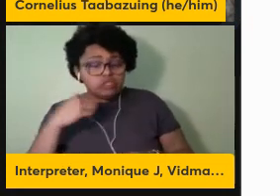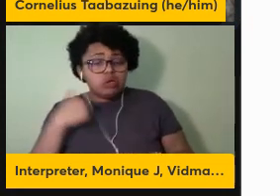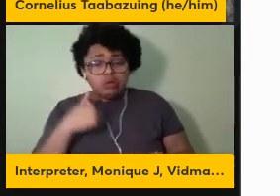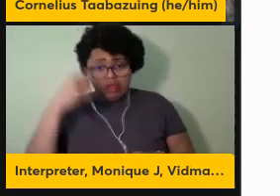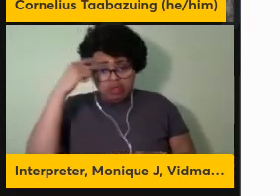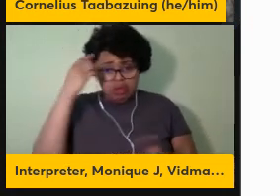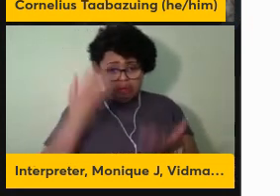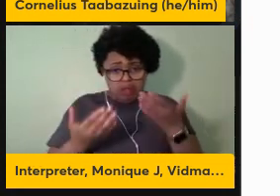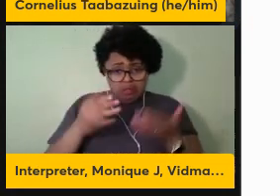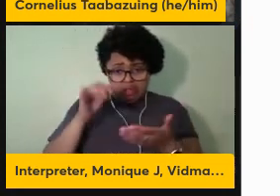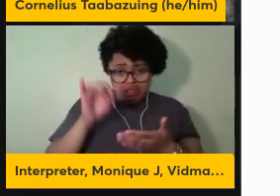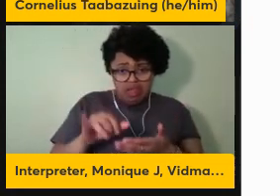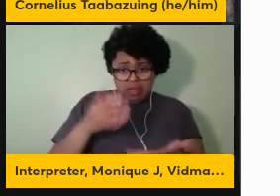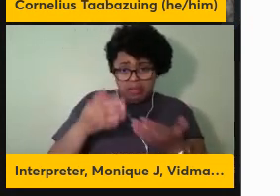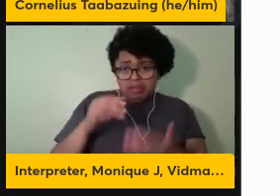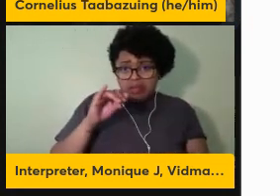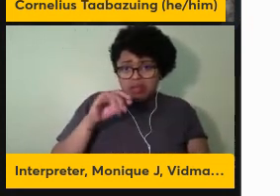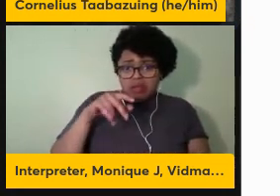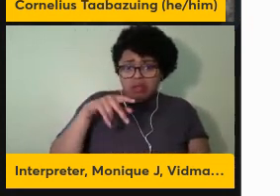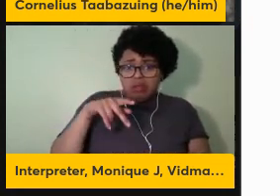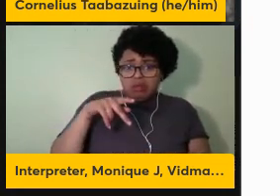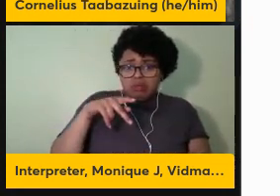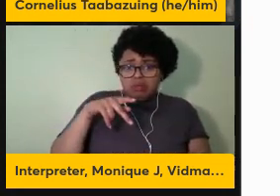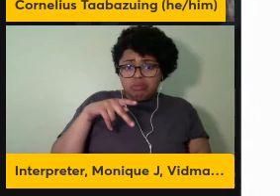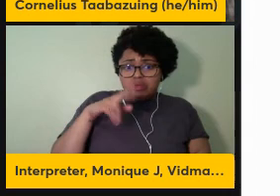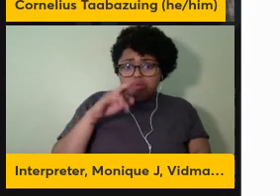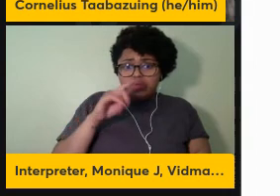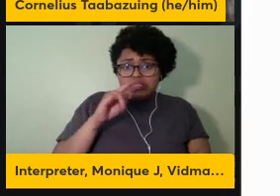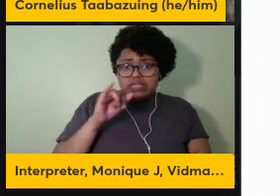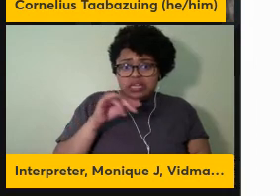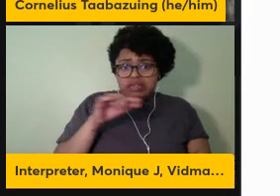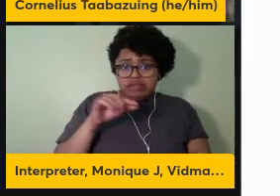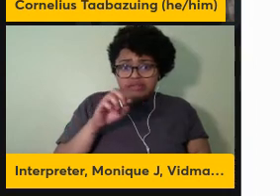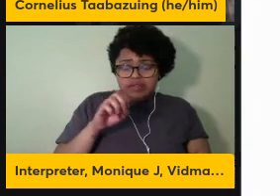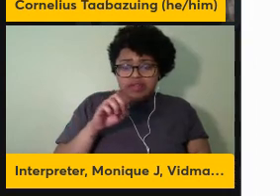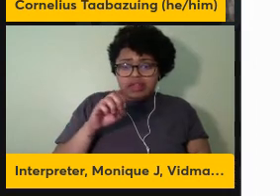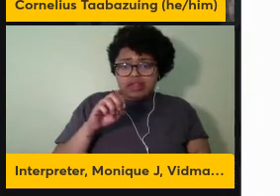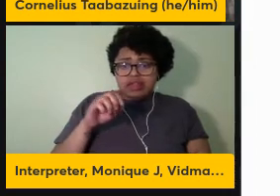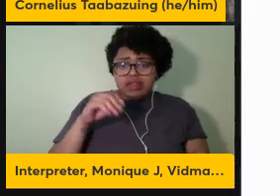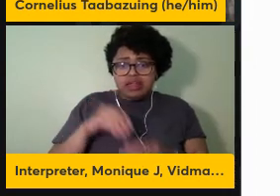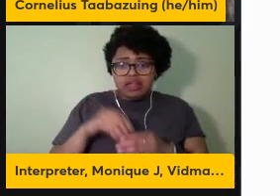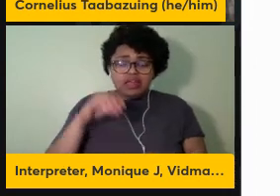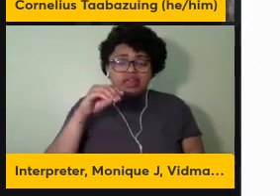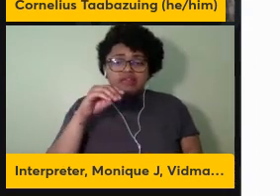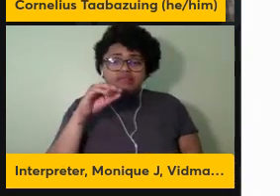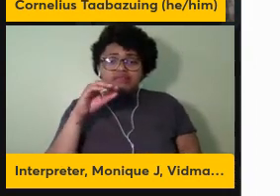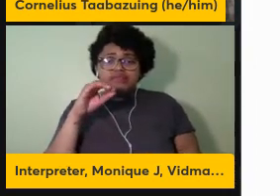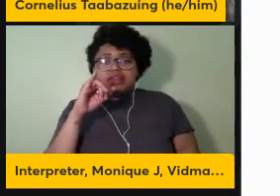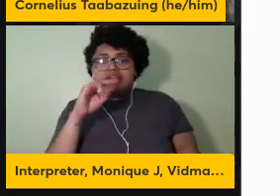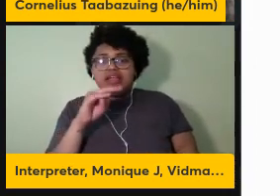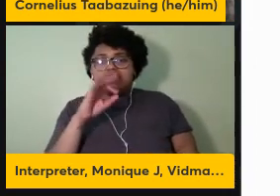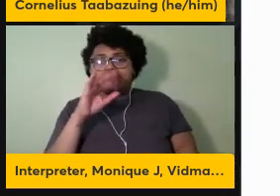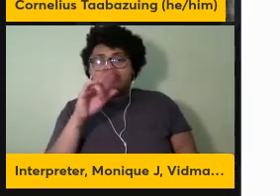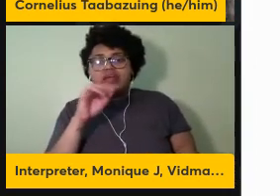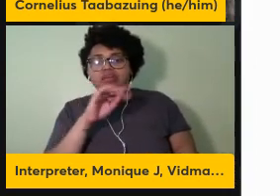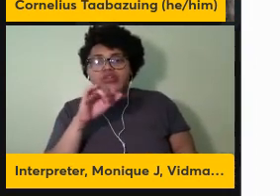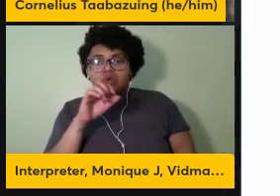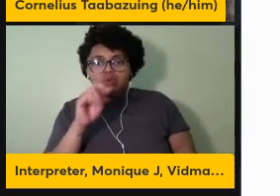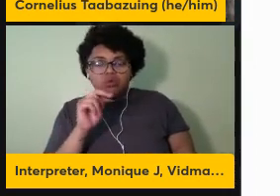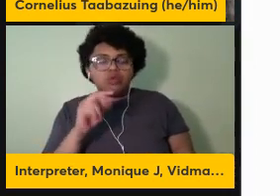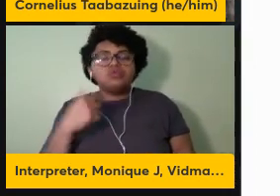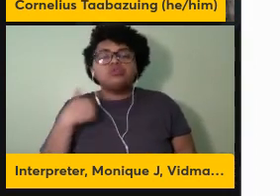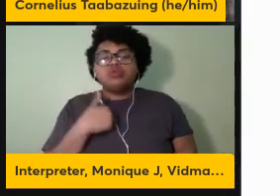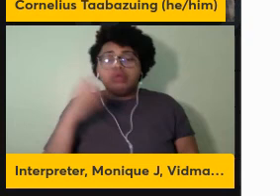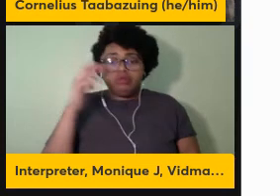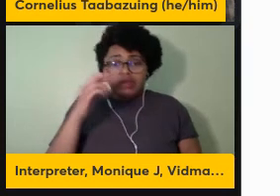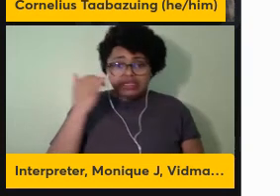be the putative inflammasome that was previously unknown. And what we see is that if we knock out CARD8, these cells are no